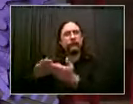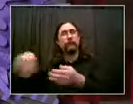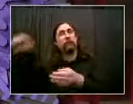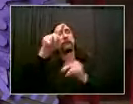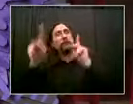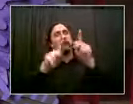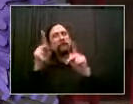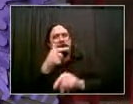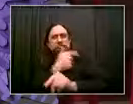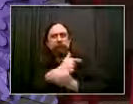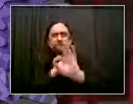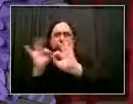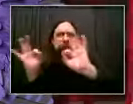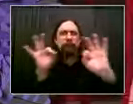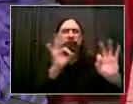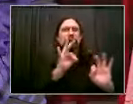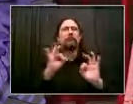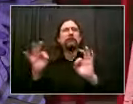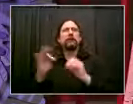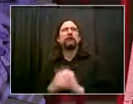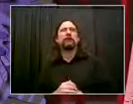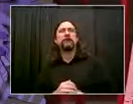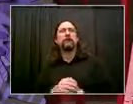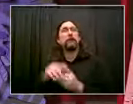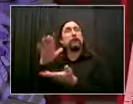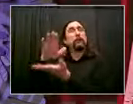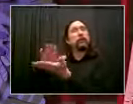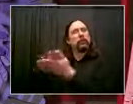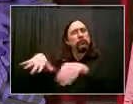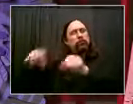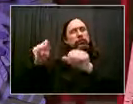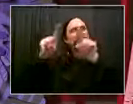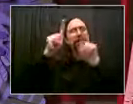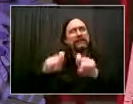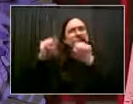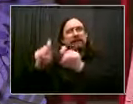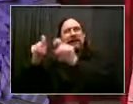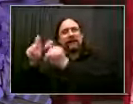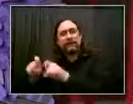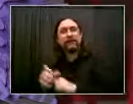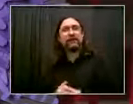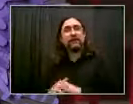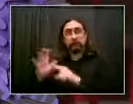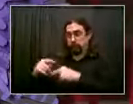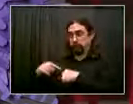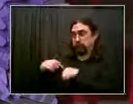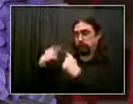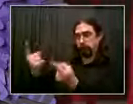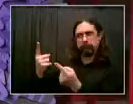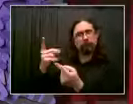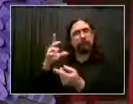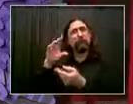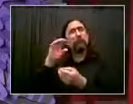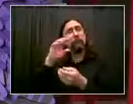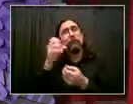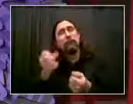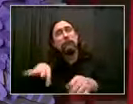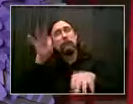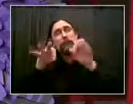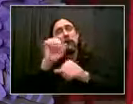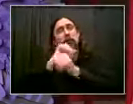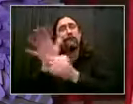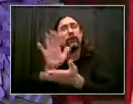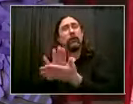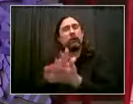now, in September, masks will be required. Look at how beautiful they look in their masks, right? Masks will